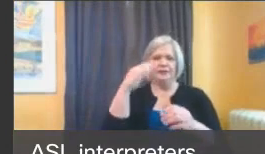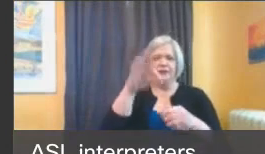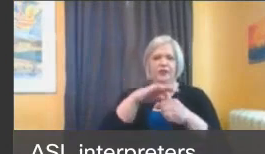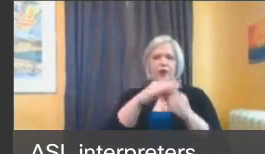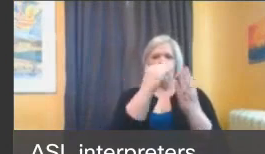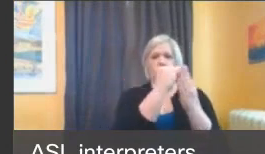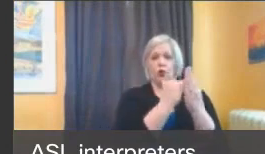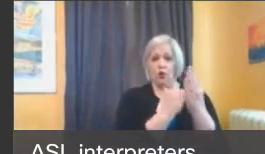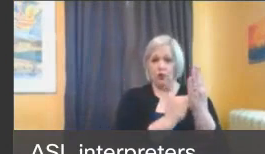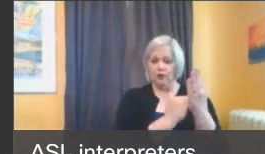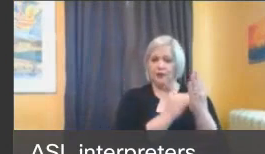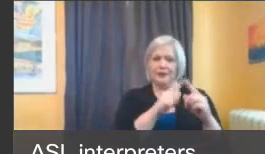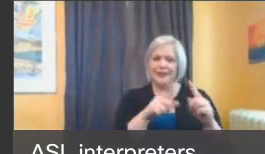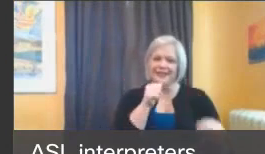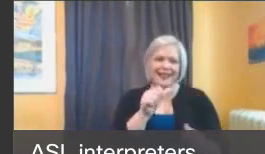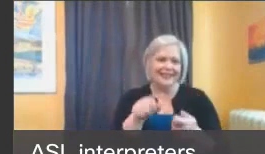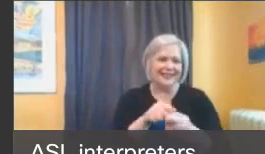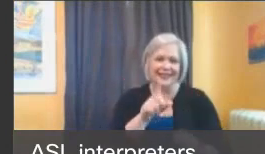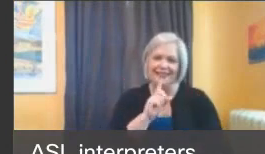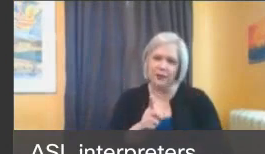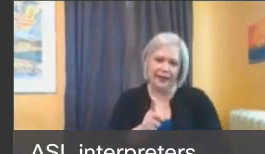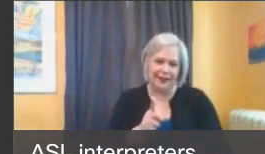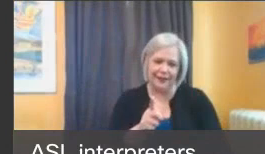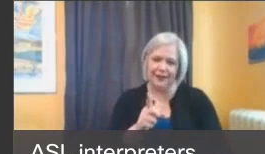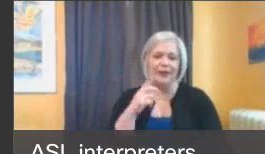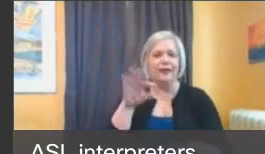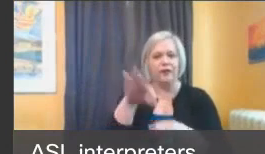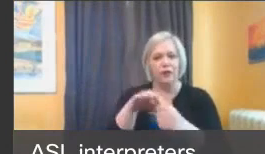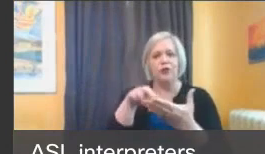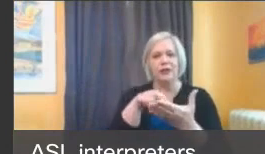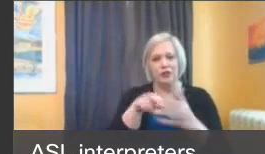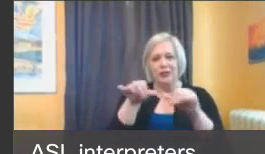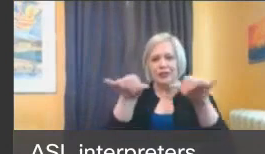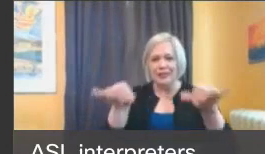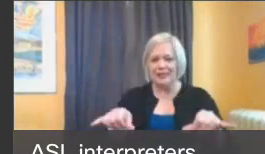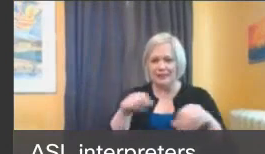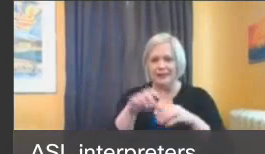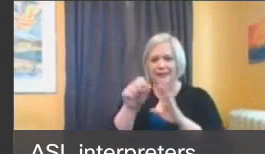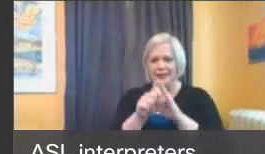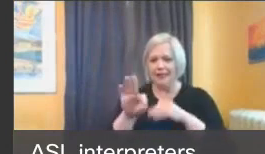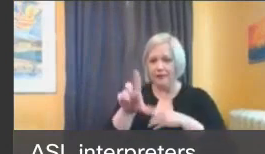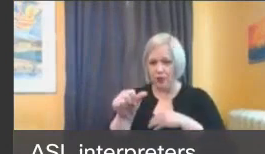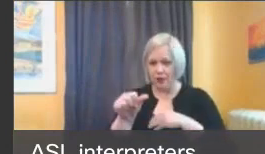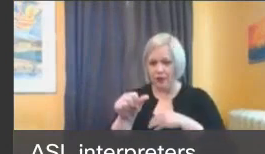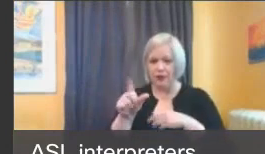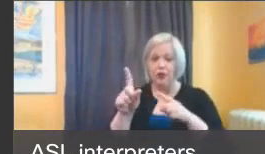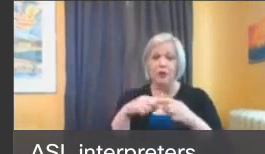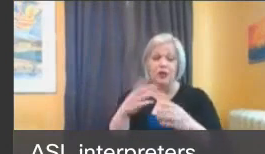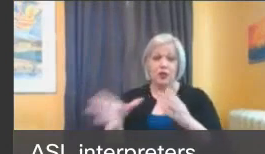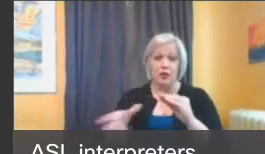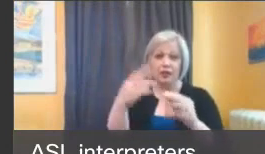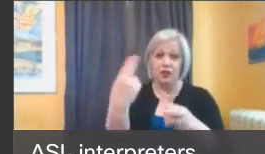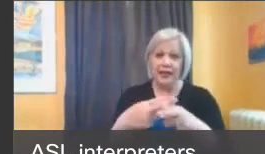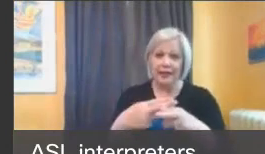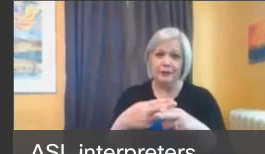a real thing. So we have a, you know, a voter registration system in the state of Florida, in which once you go in, you never fully come